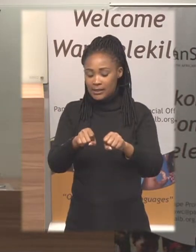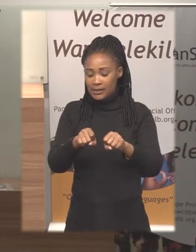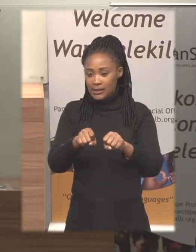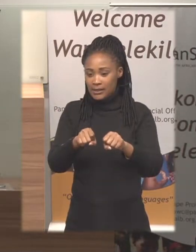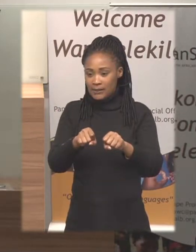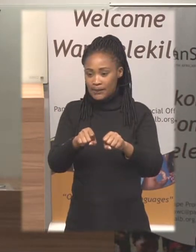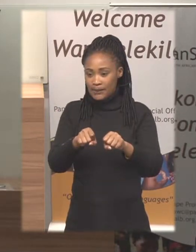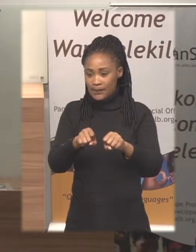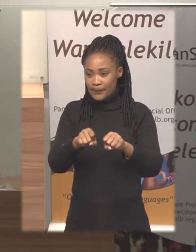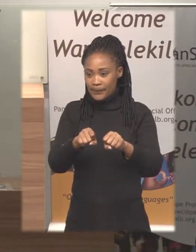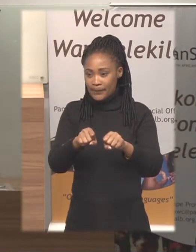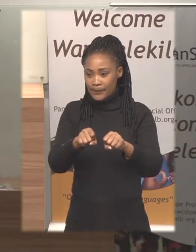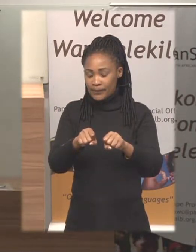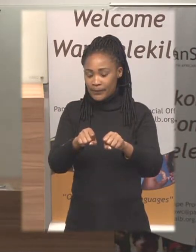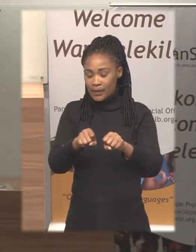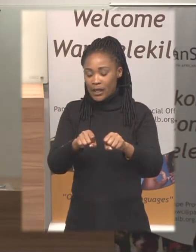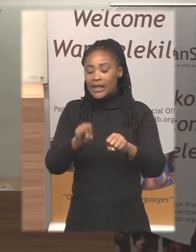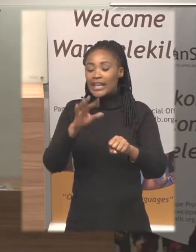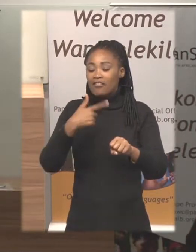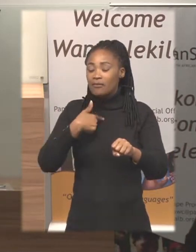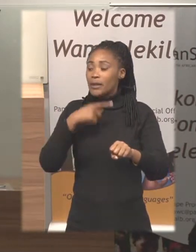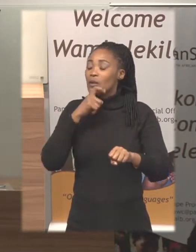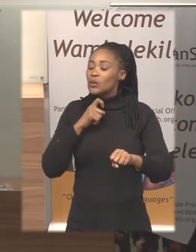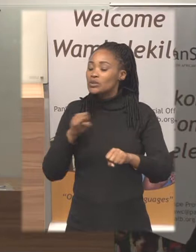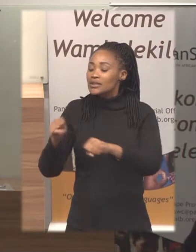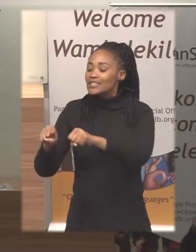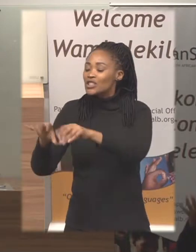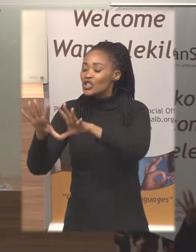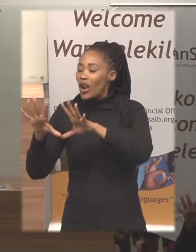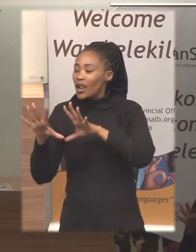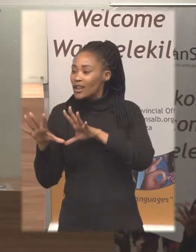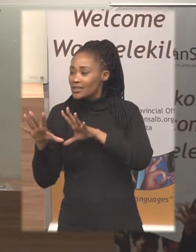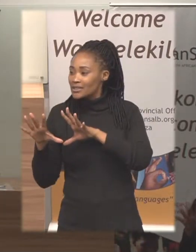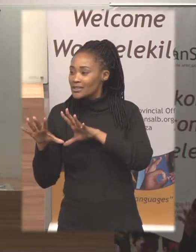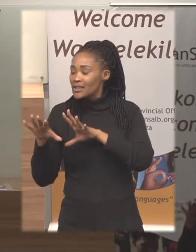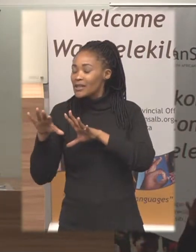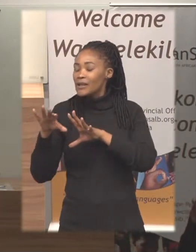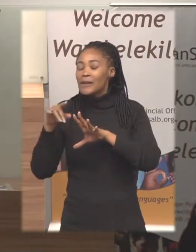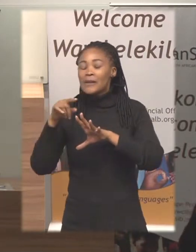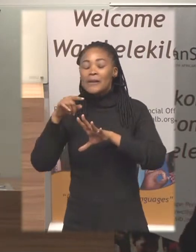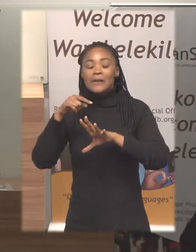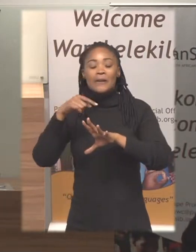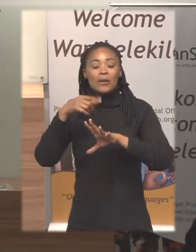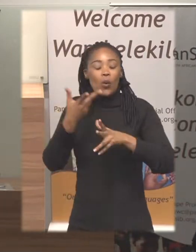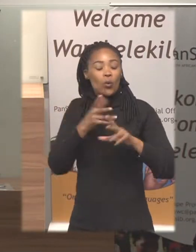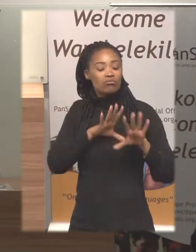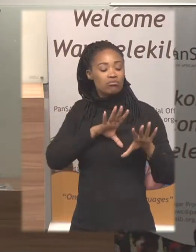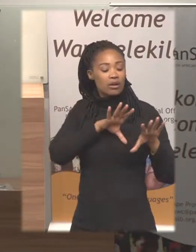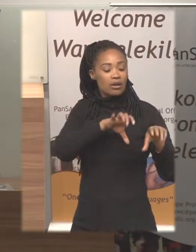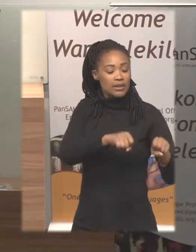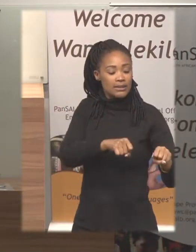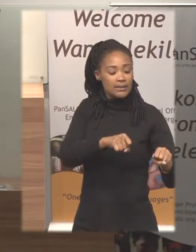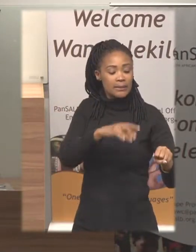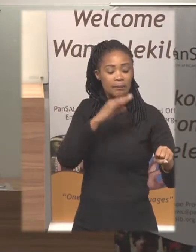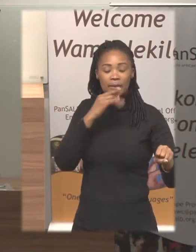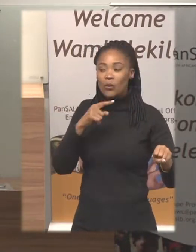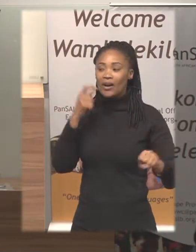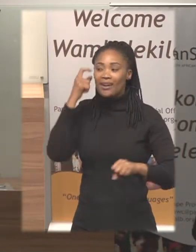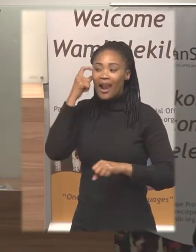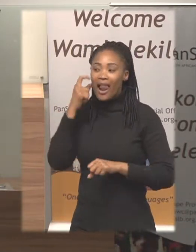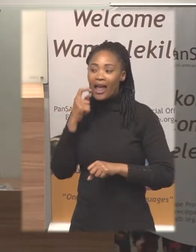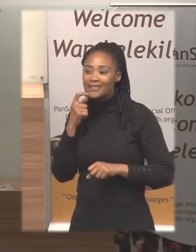of the word decoloniality, I am drawing on the Latin American theorists as well as